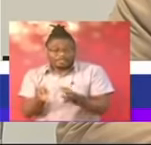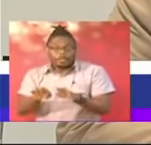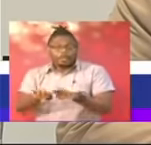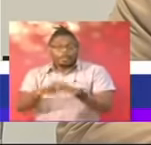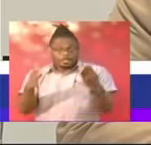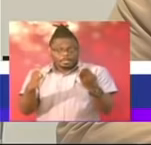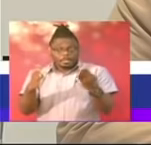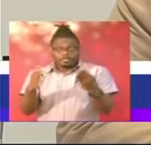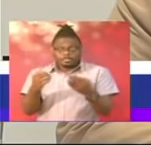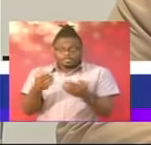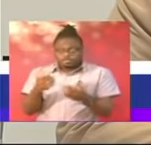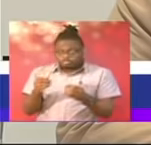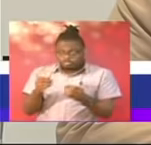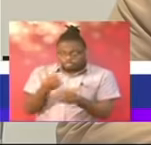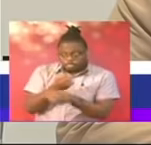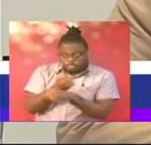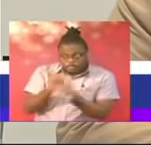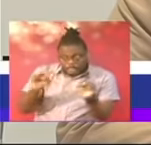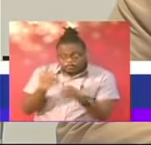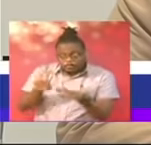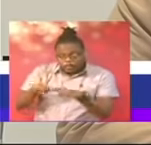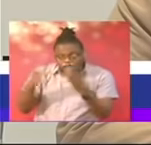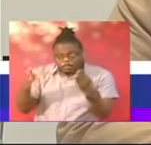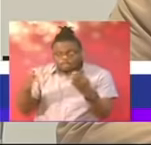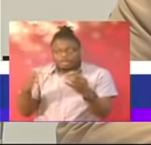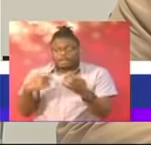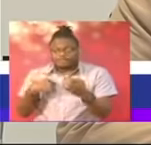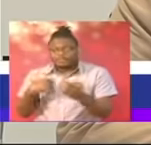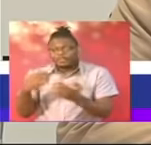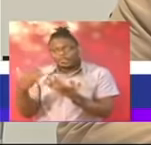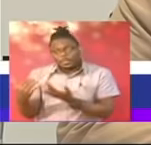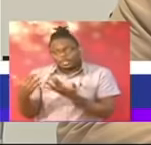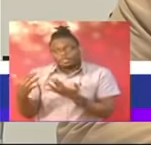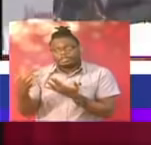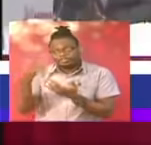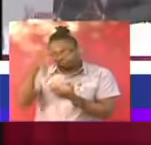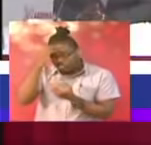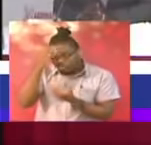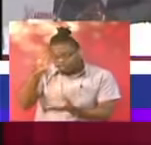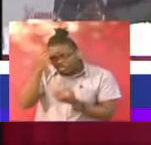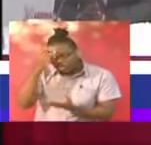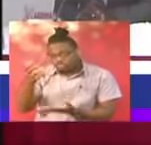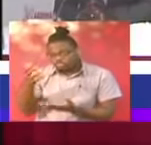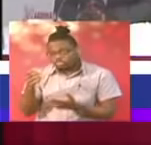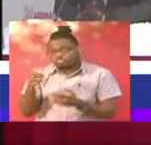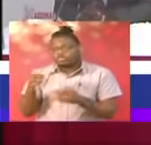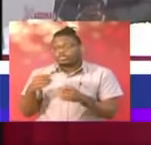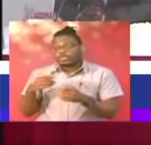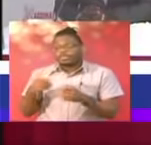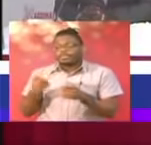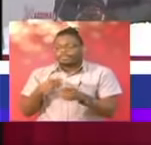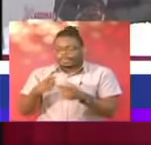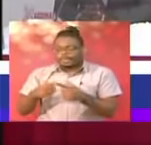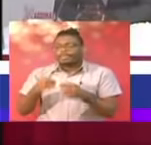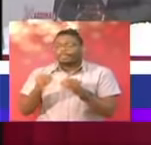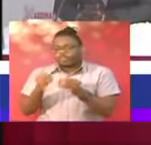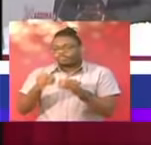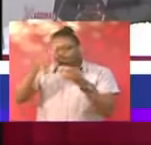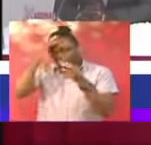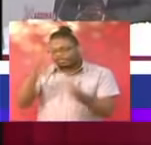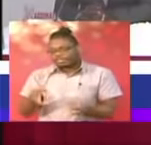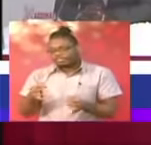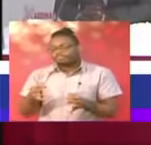at this point. We speak with the data we have in hand. Thank you, Dr. Hines. We quickly move to TV6. Good morning.